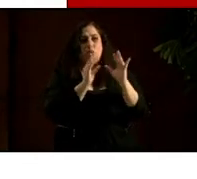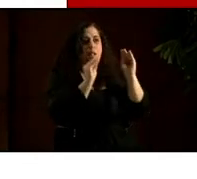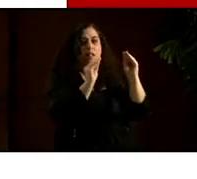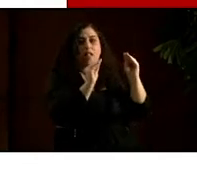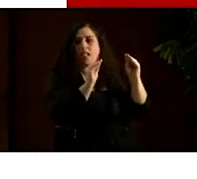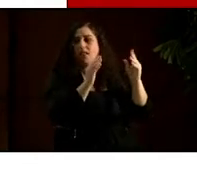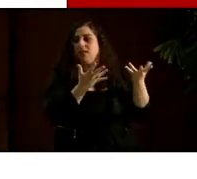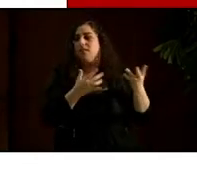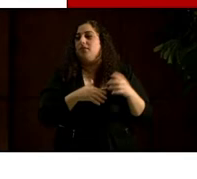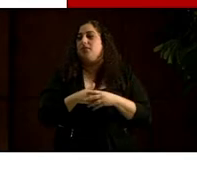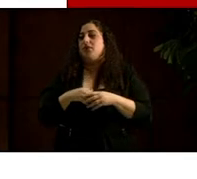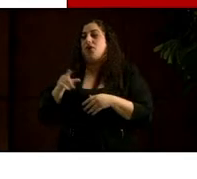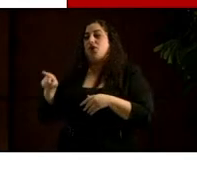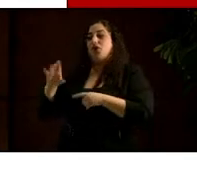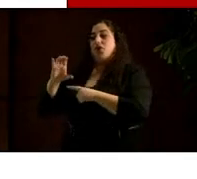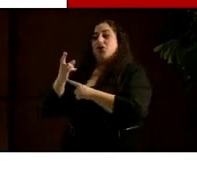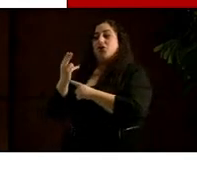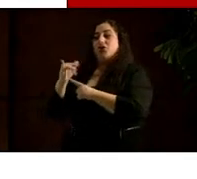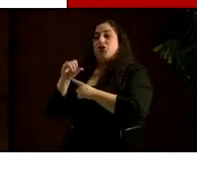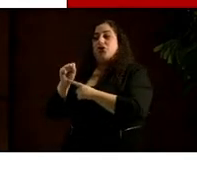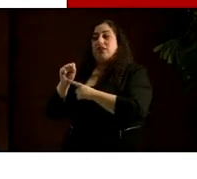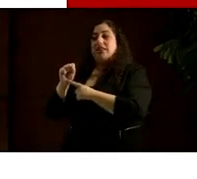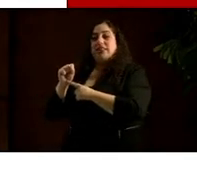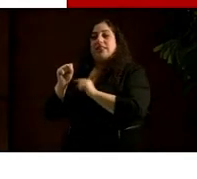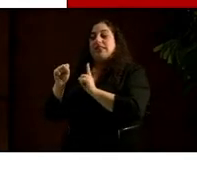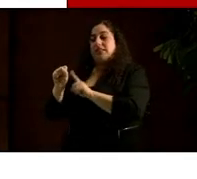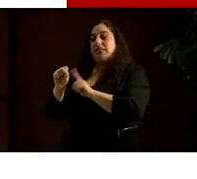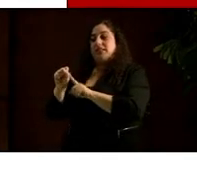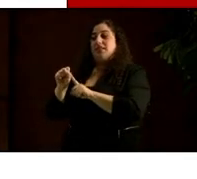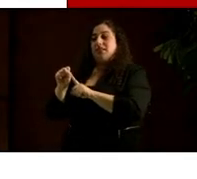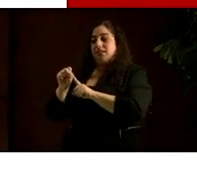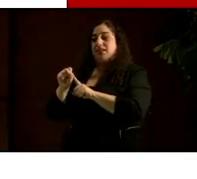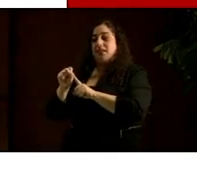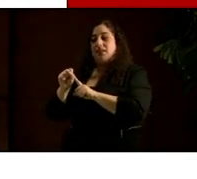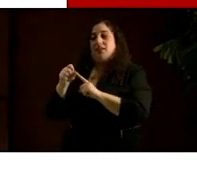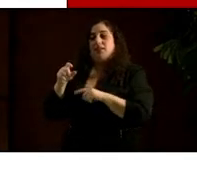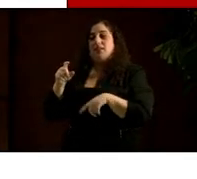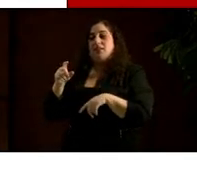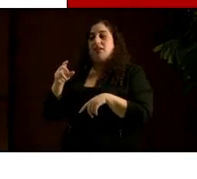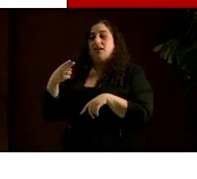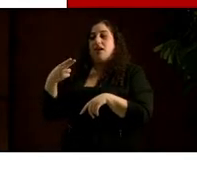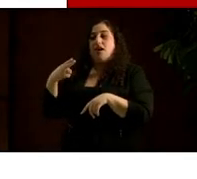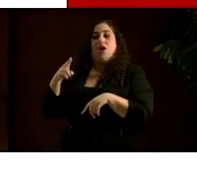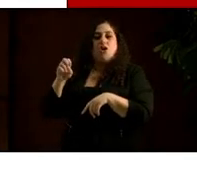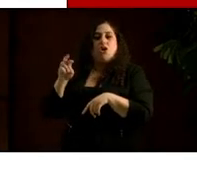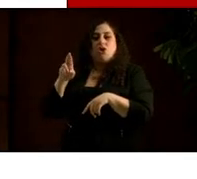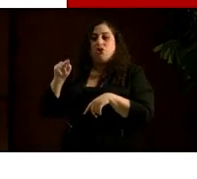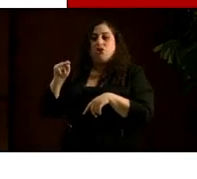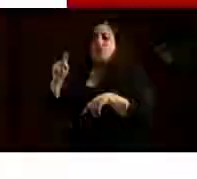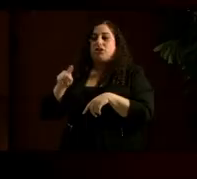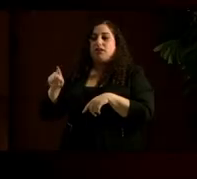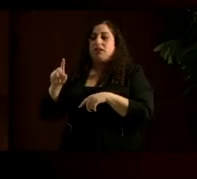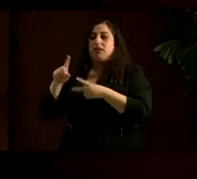Chris Clemens, Sean Howes, Leo Lopez, Michelle Peterson, and Aurora Valesco.